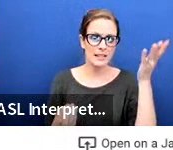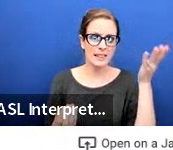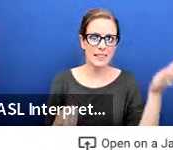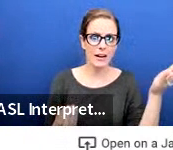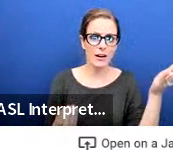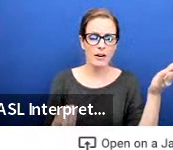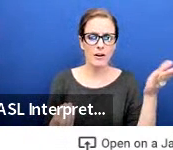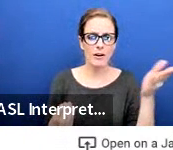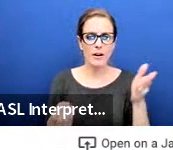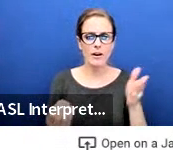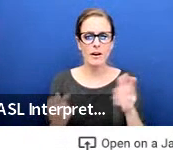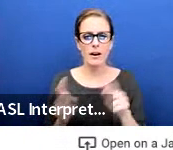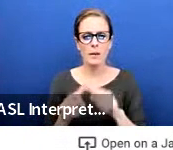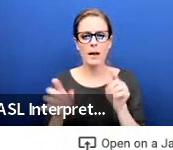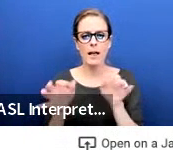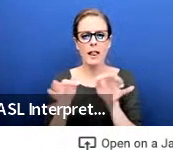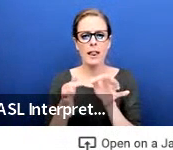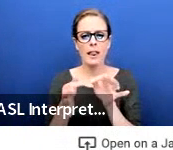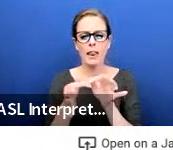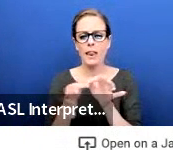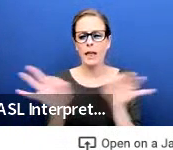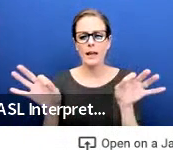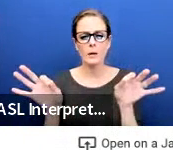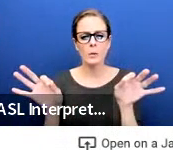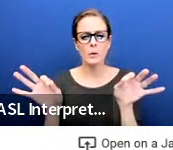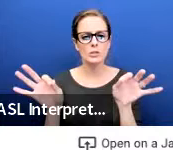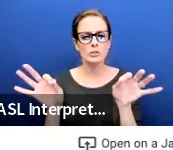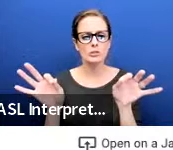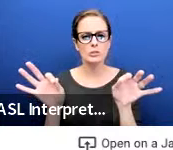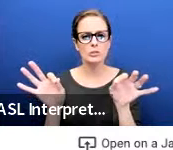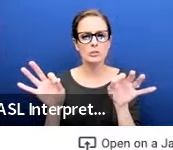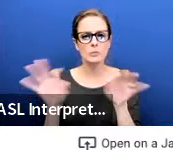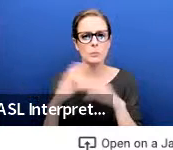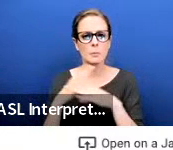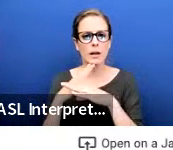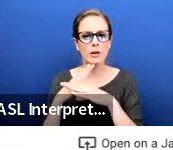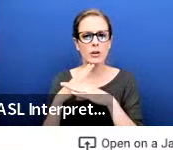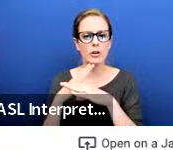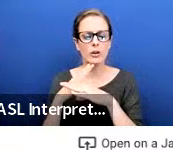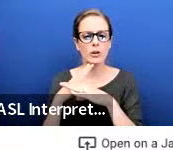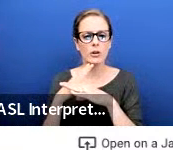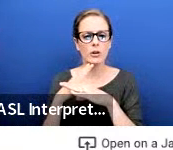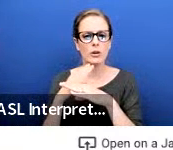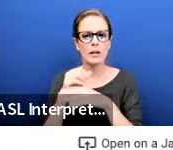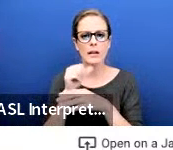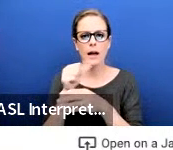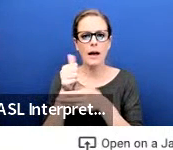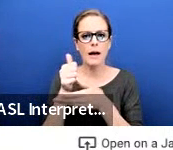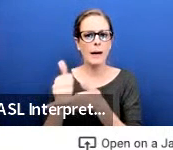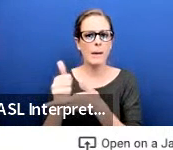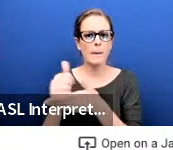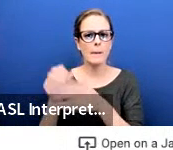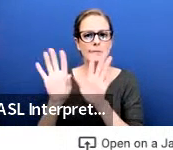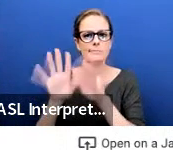that it's out there in the community that doesn't help inform enough people.